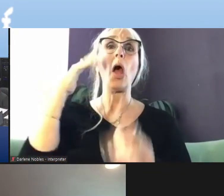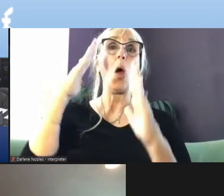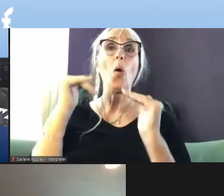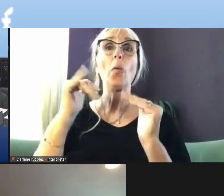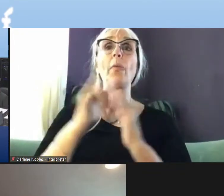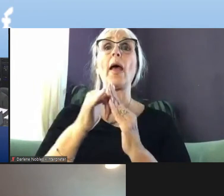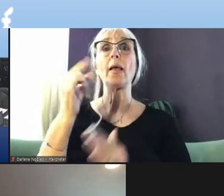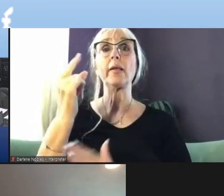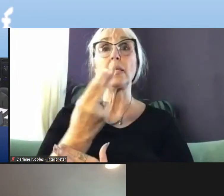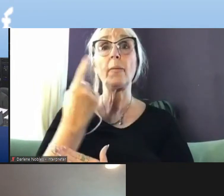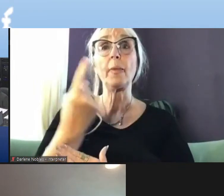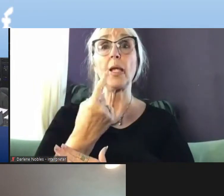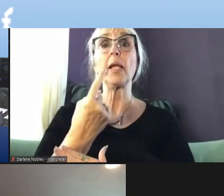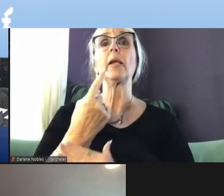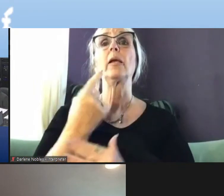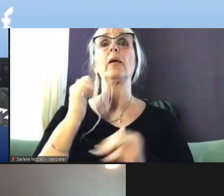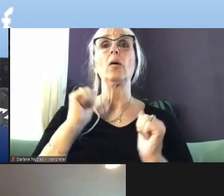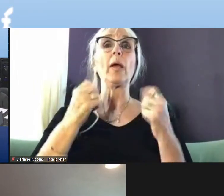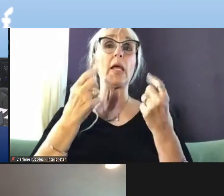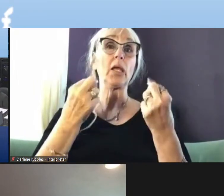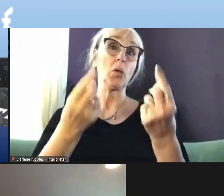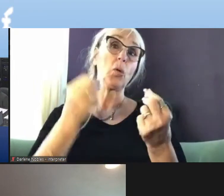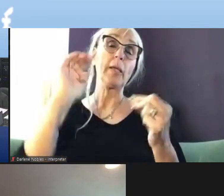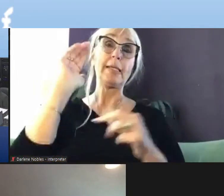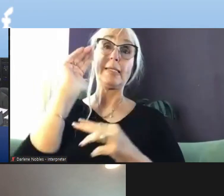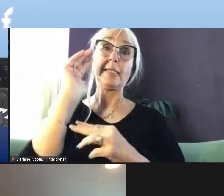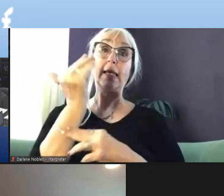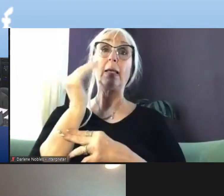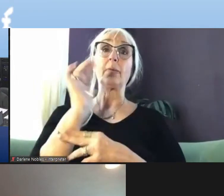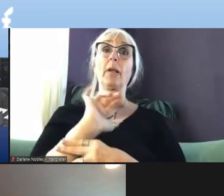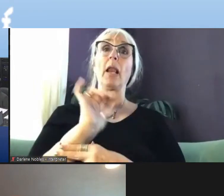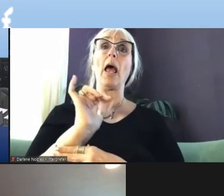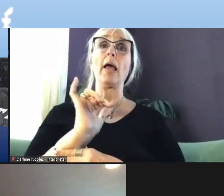we do. It seems like a very